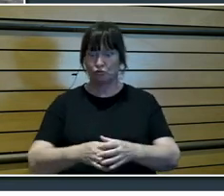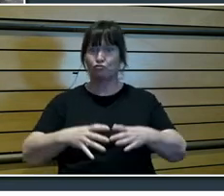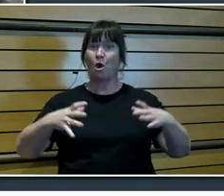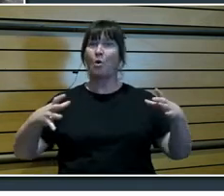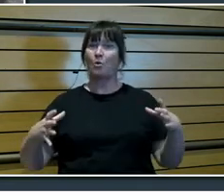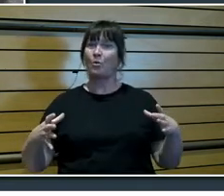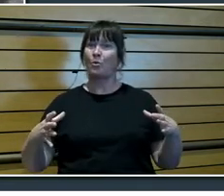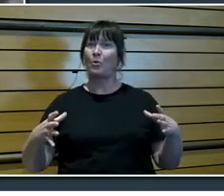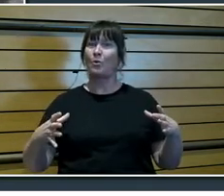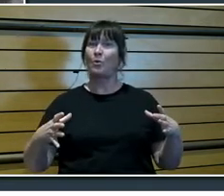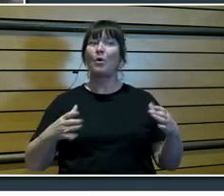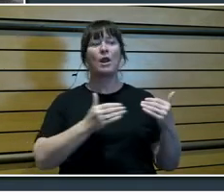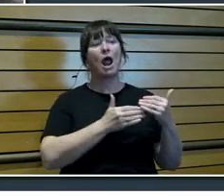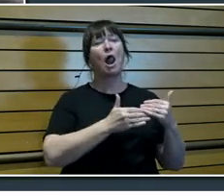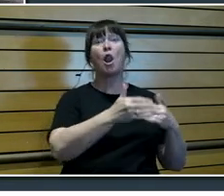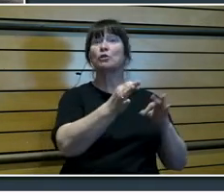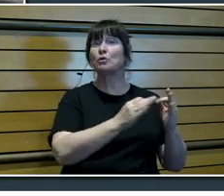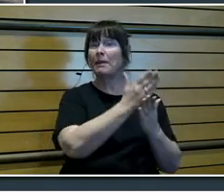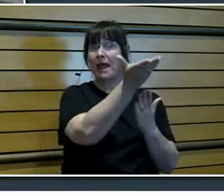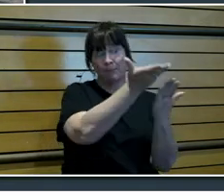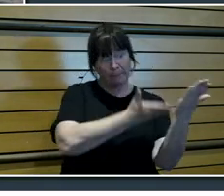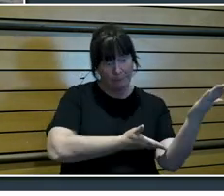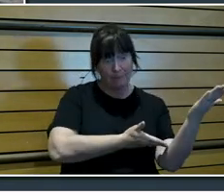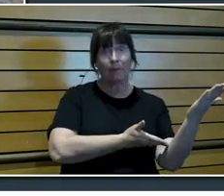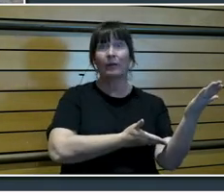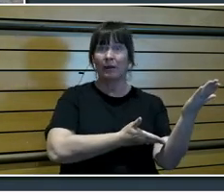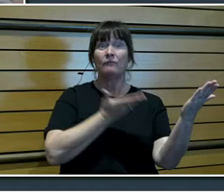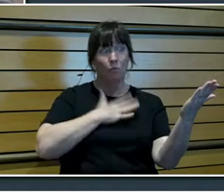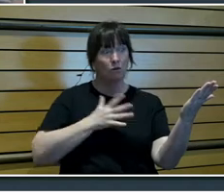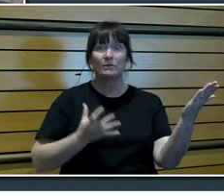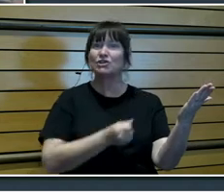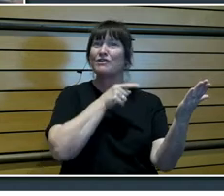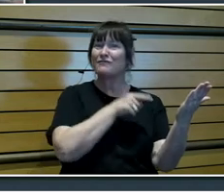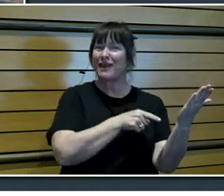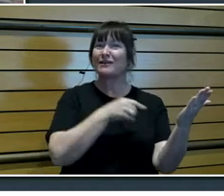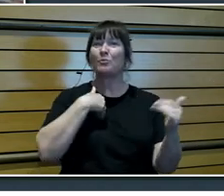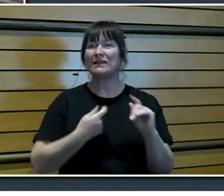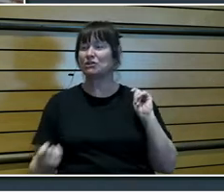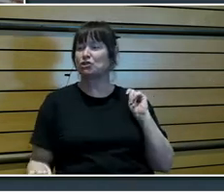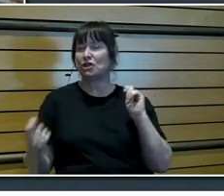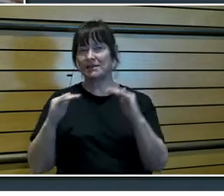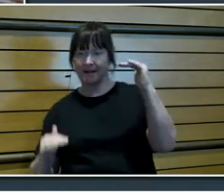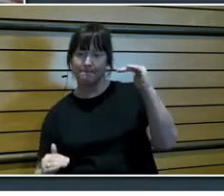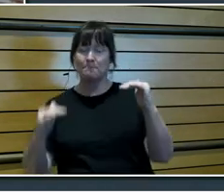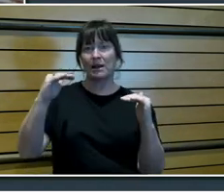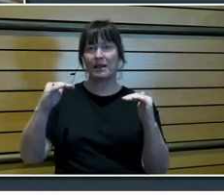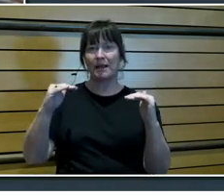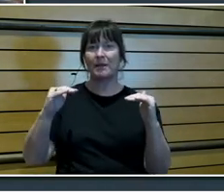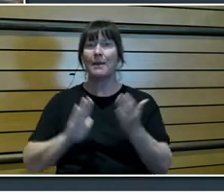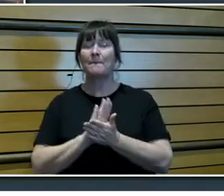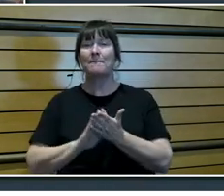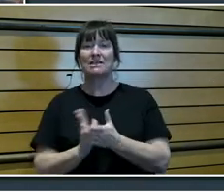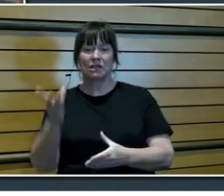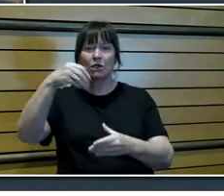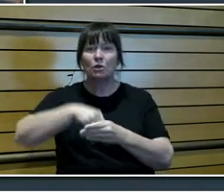you detail in our long-term plan, every effort must be made to reverse these negative statistics. Inclusion and